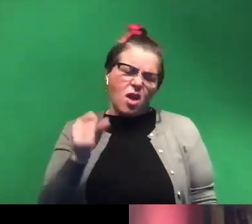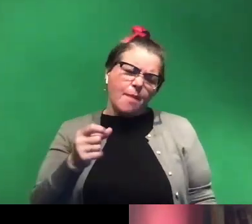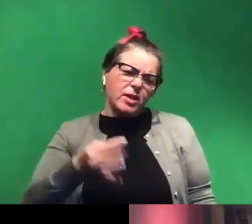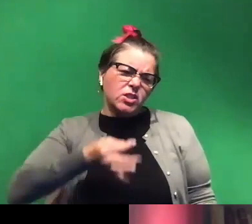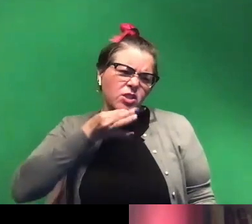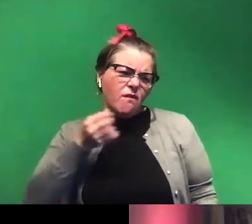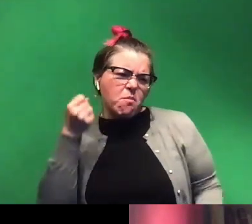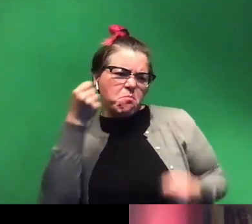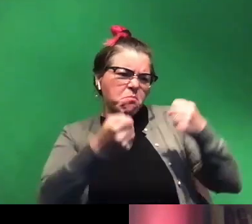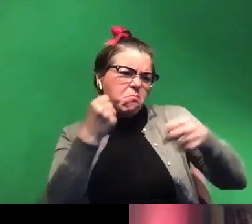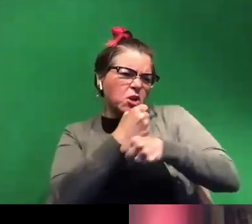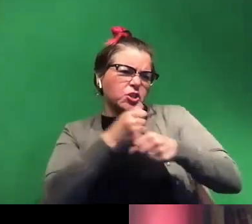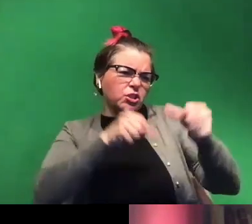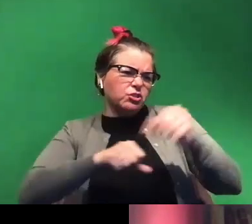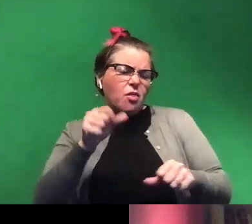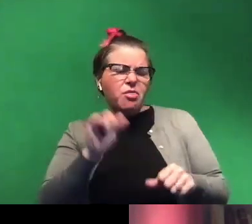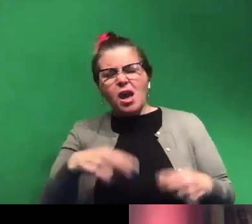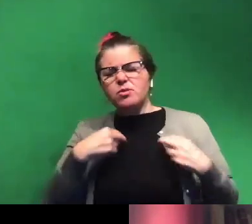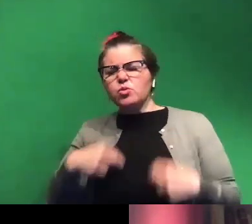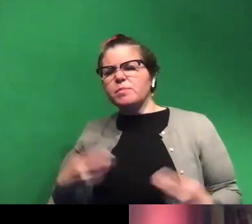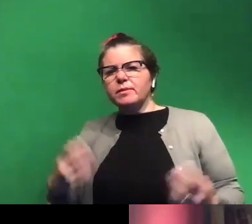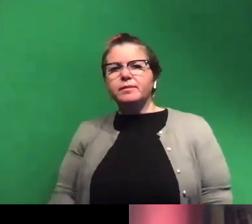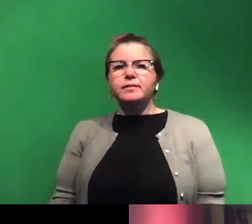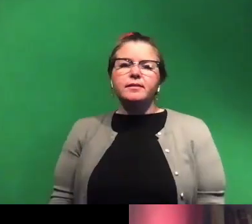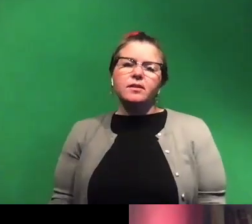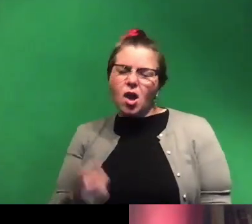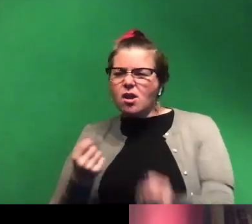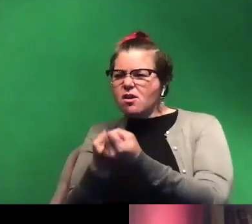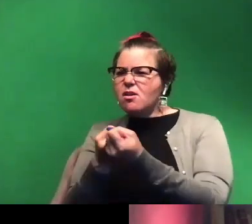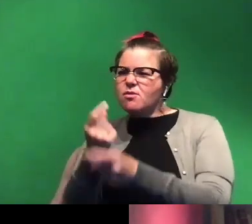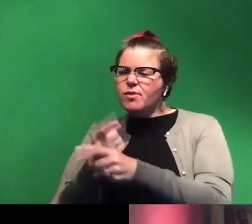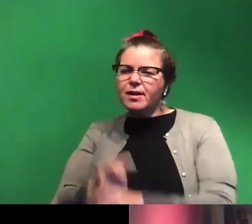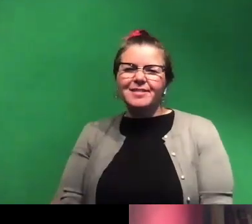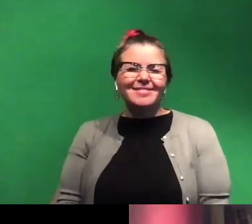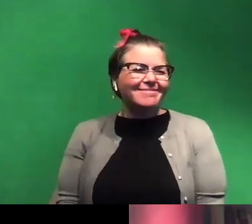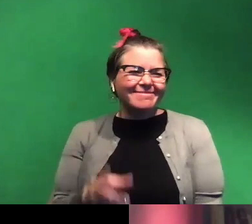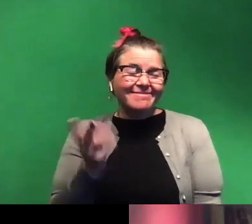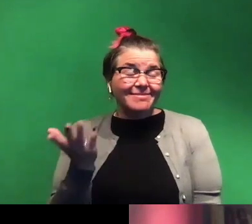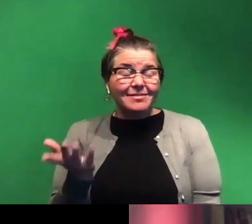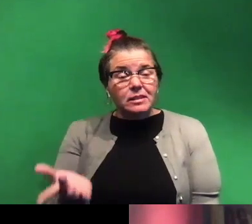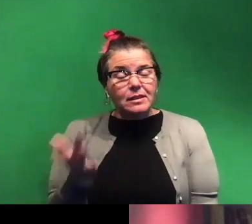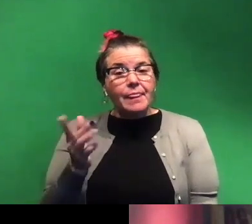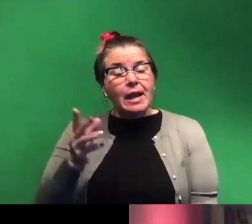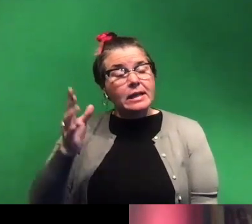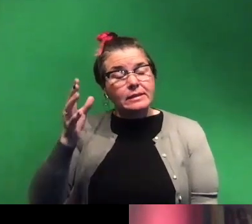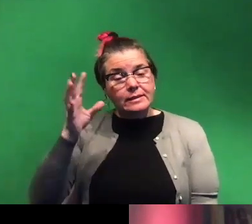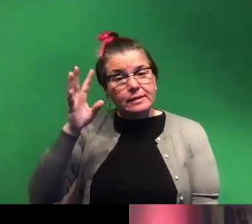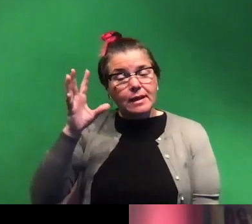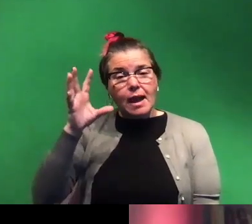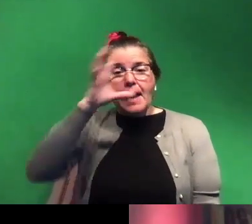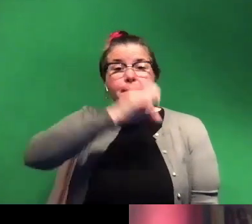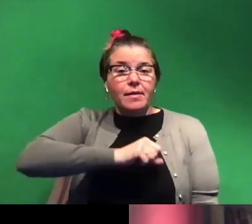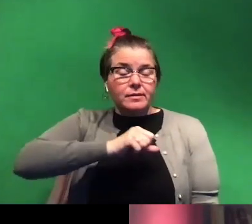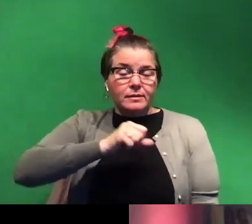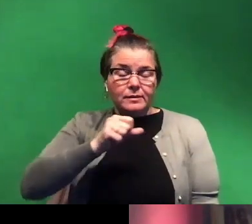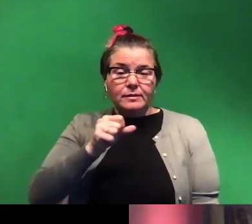punching each other is what makes fall for it. Yeah, right. And it's like, no, that's a hypothesis, right? But